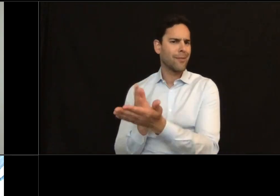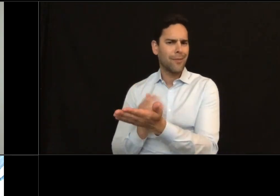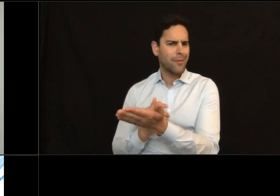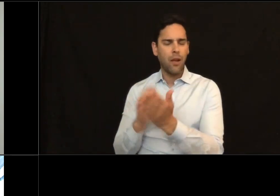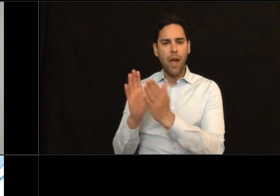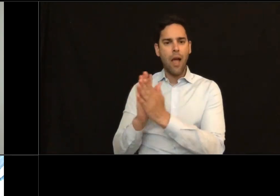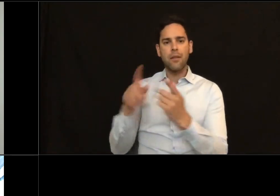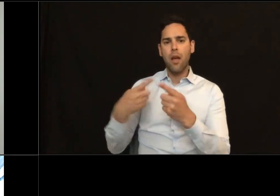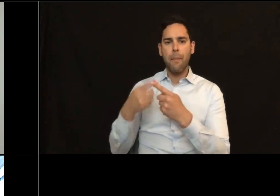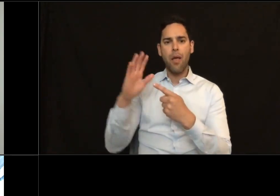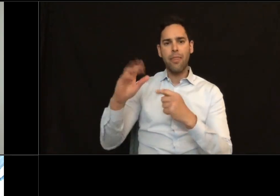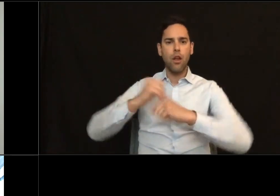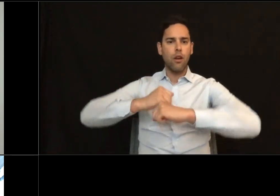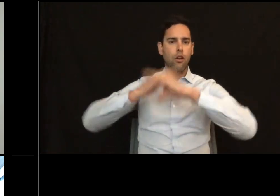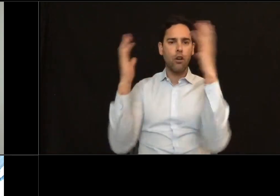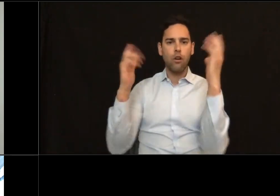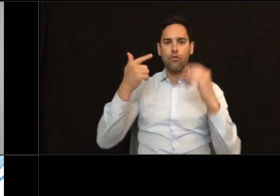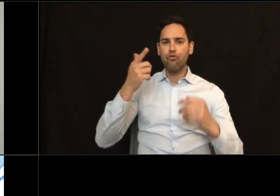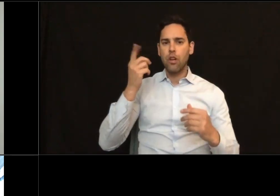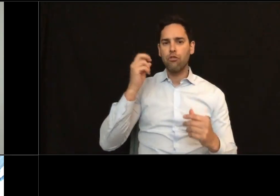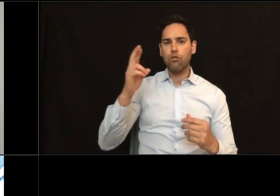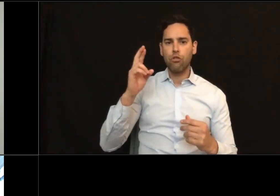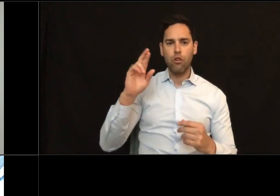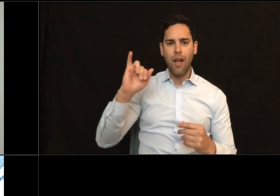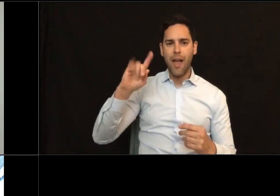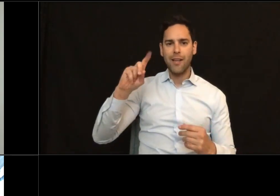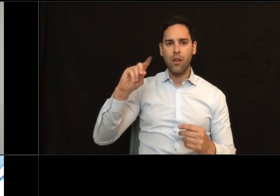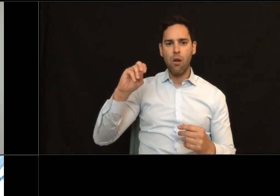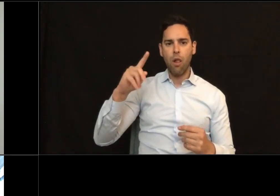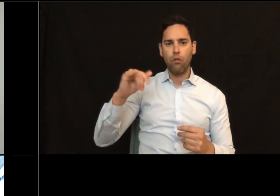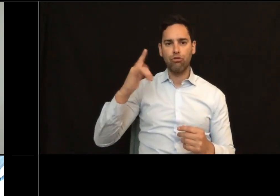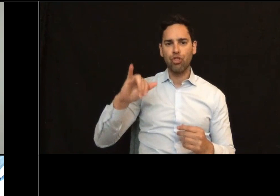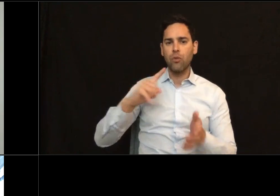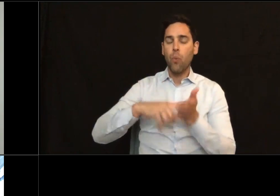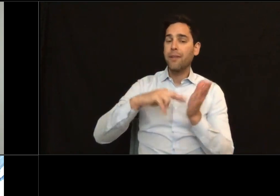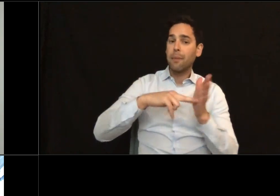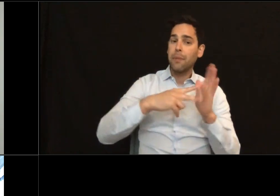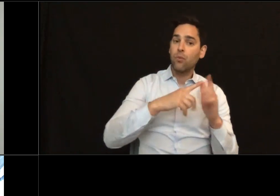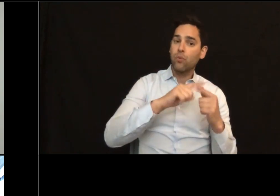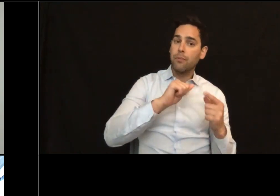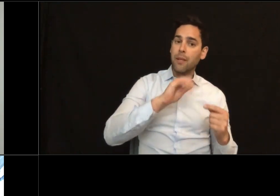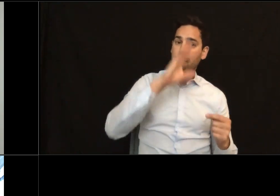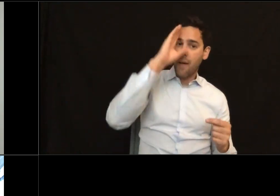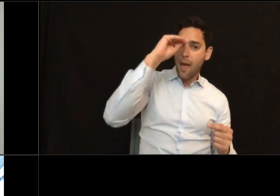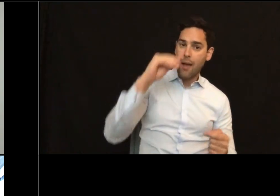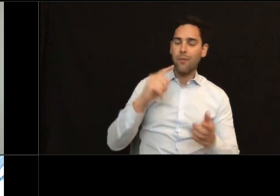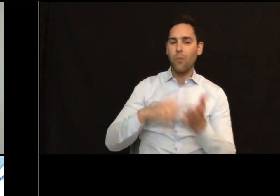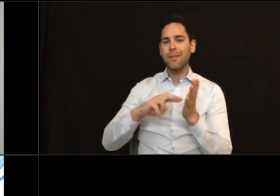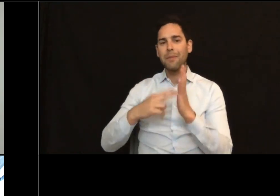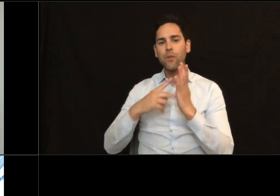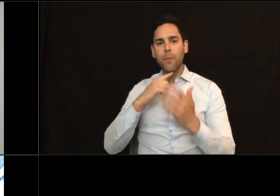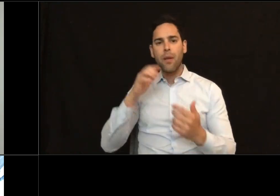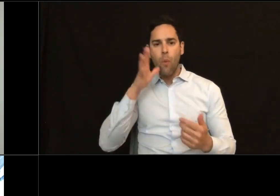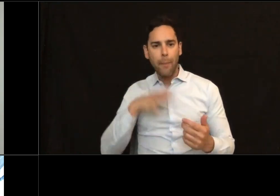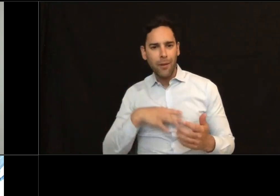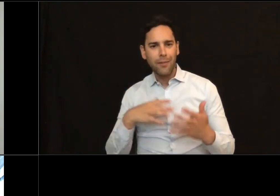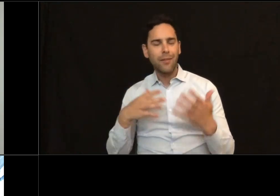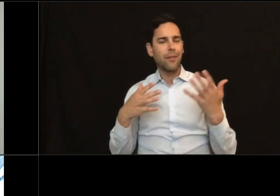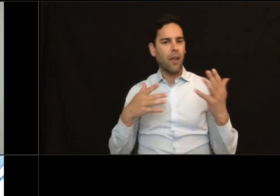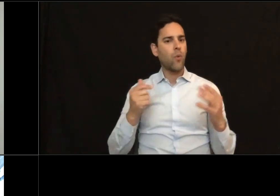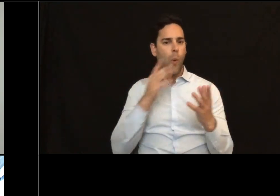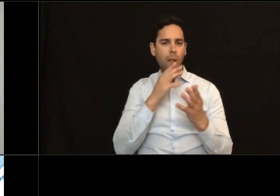ask them what they think it means to be a man or a woman, and like talk about that, and you're going to get a lot more rich and